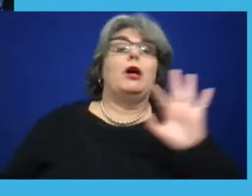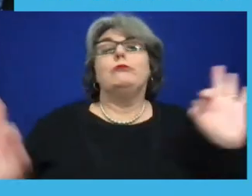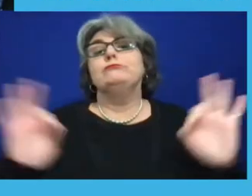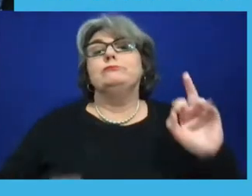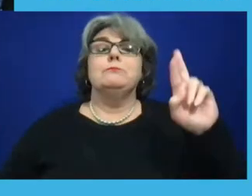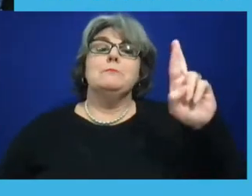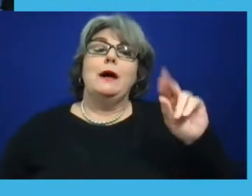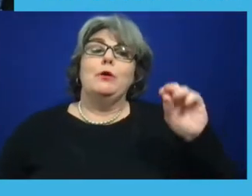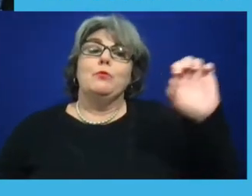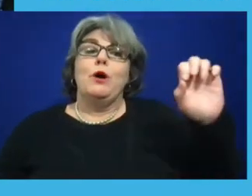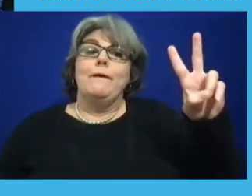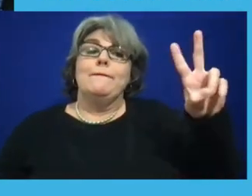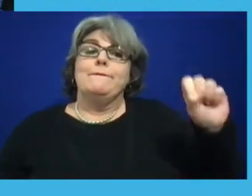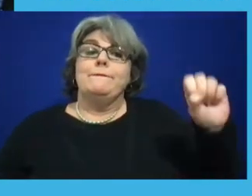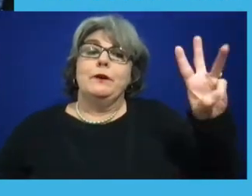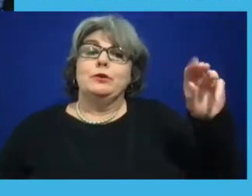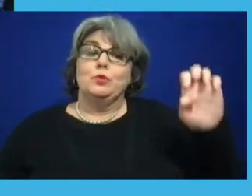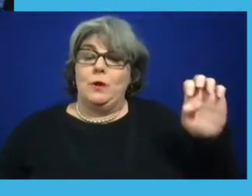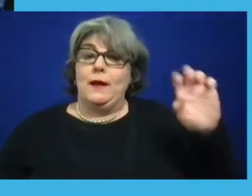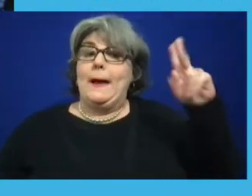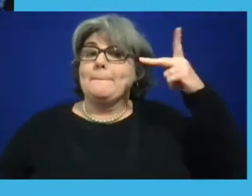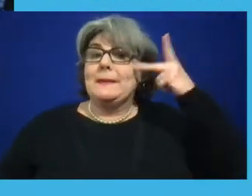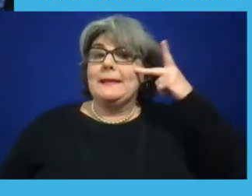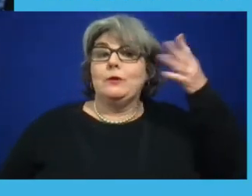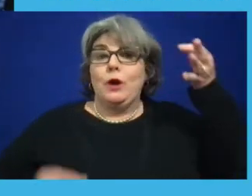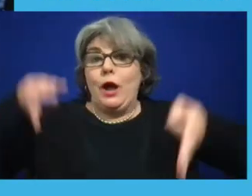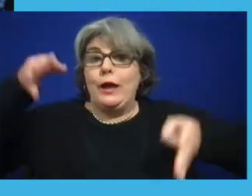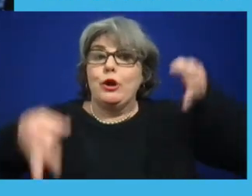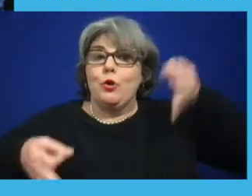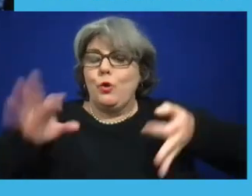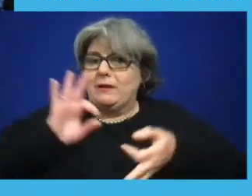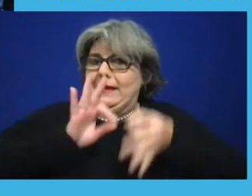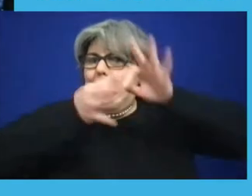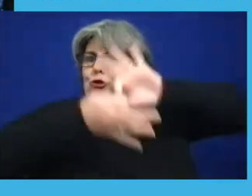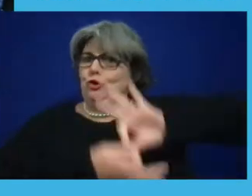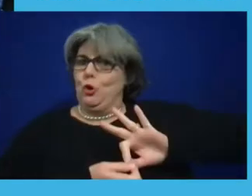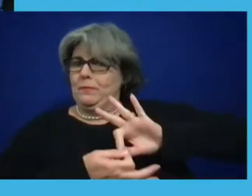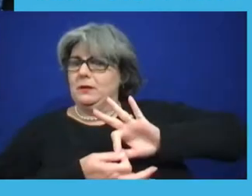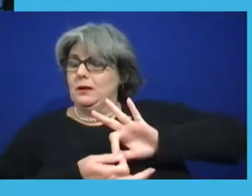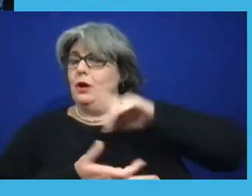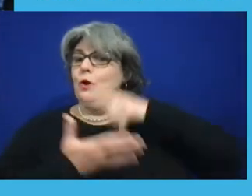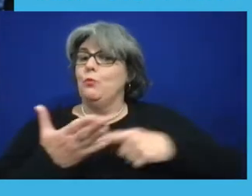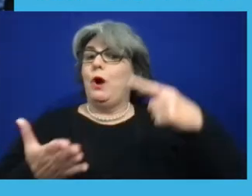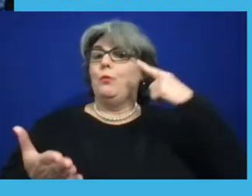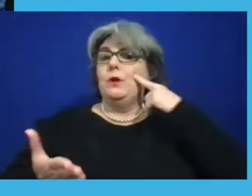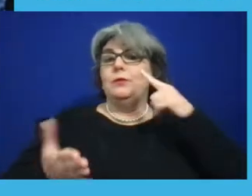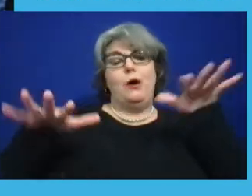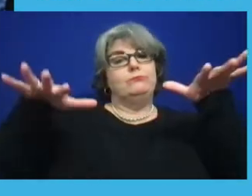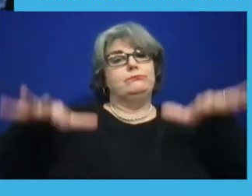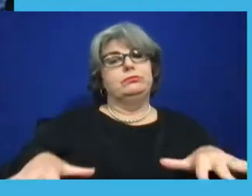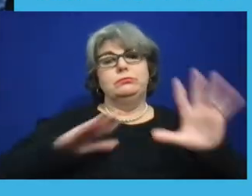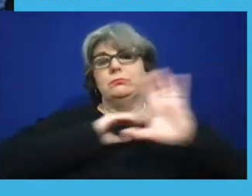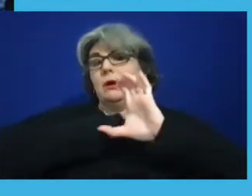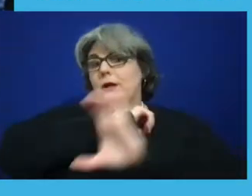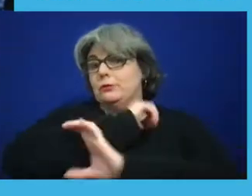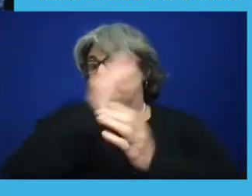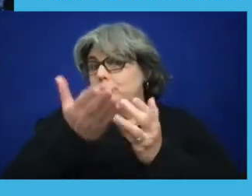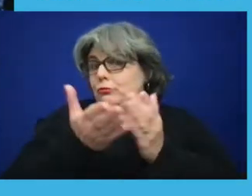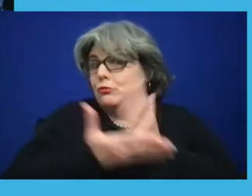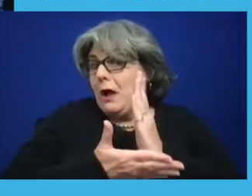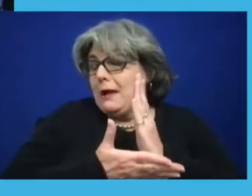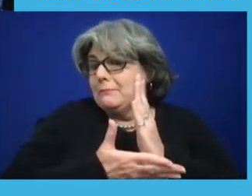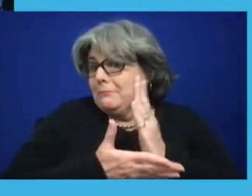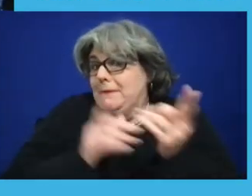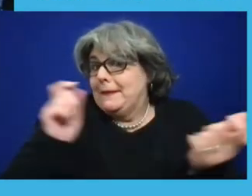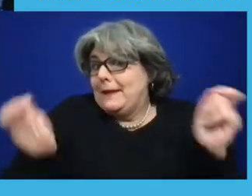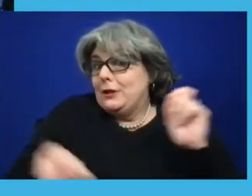may have taken Roe for granted. It was a reminder that a politicized court can reinterpret